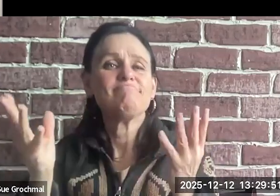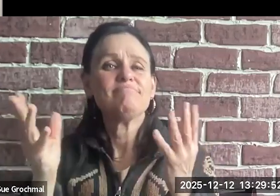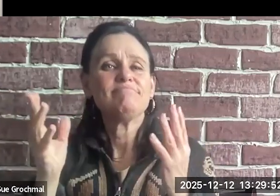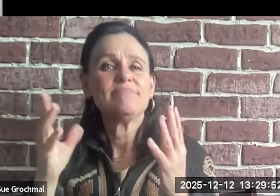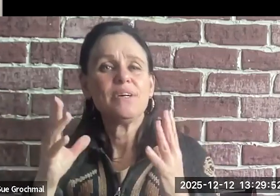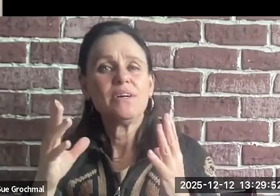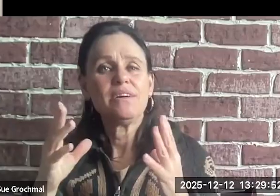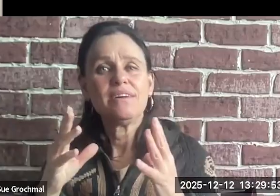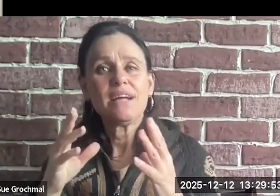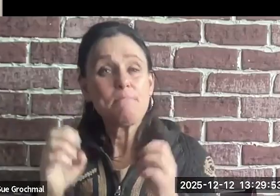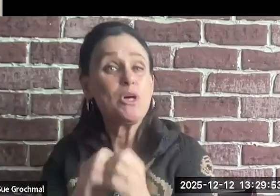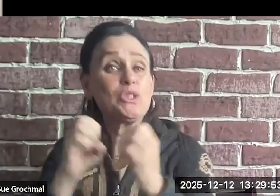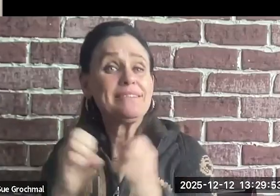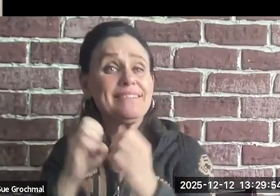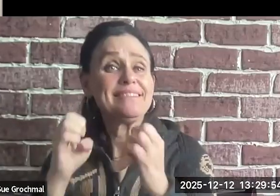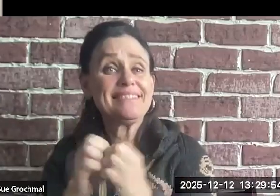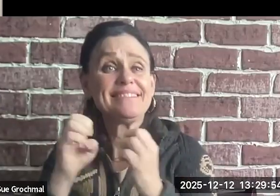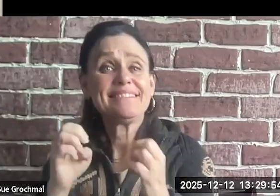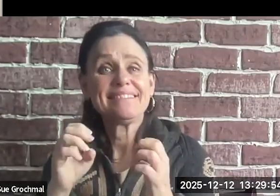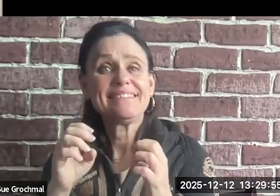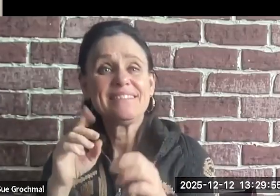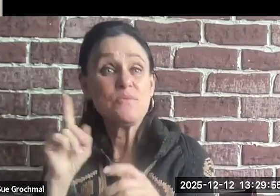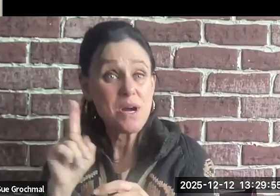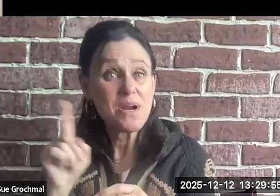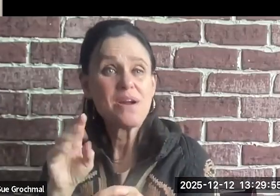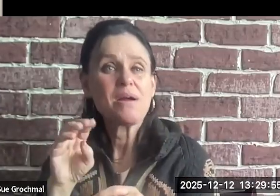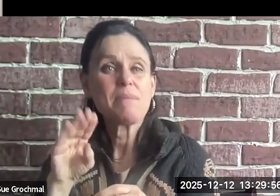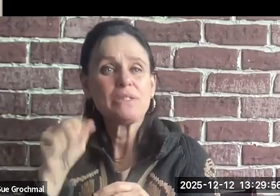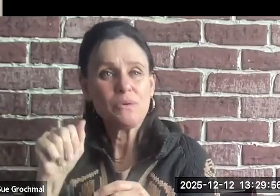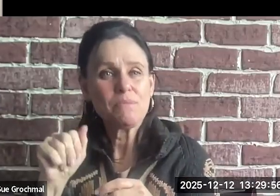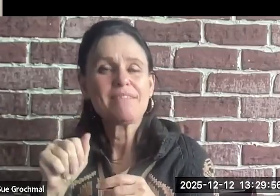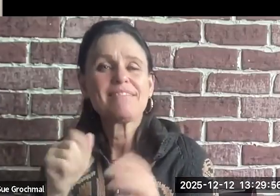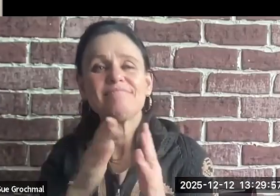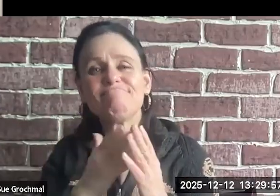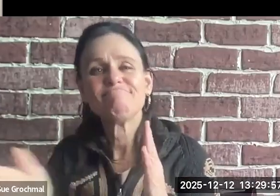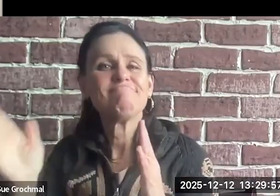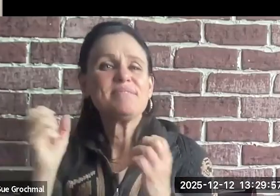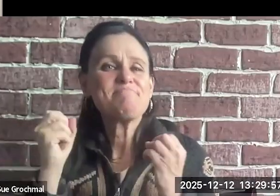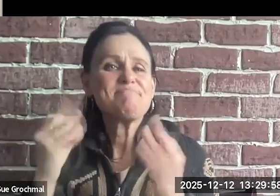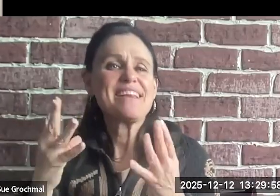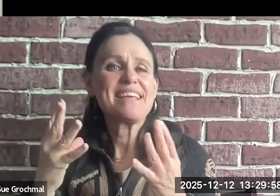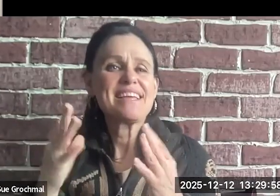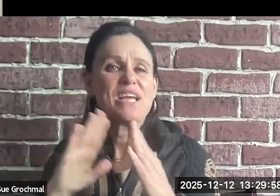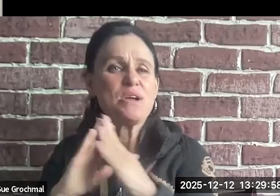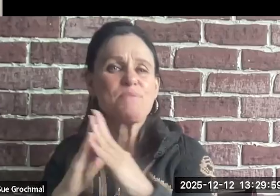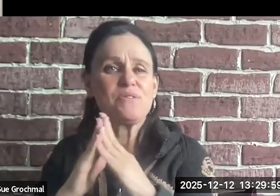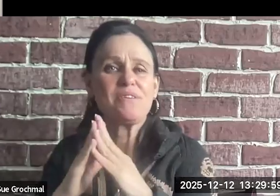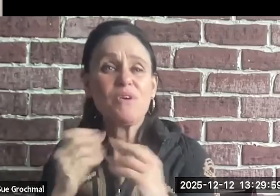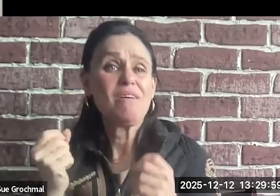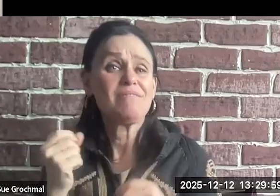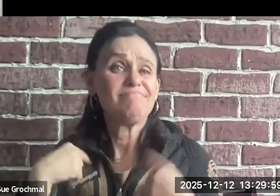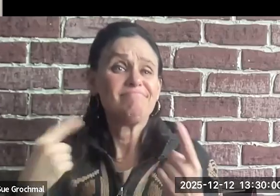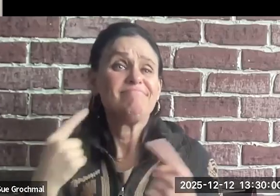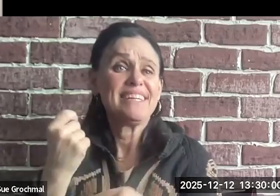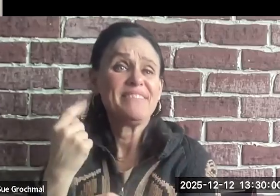for emergencies in Manitoba across various different communities for 11 years